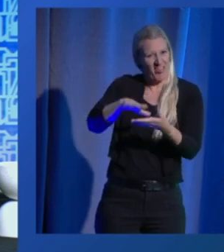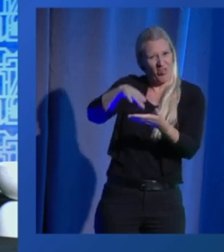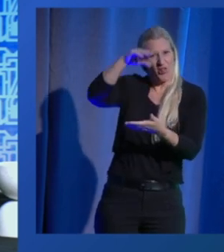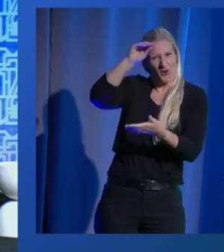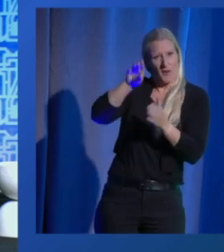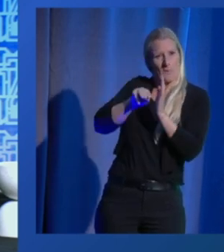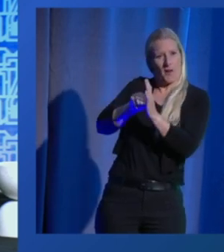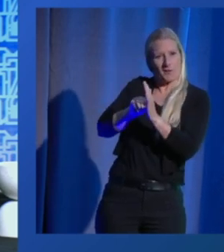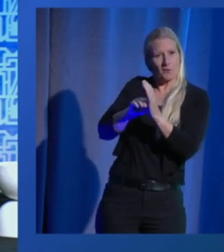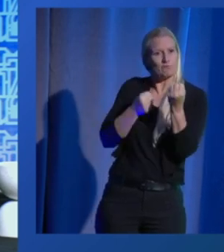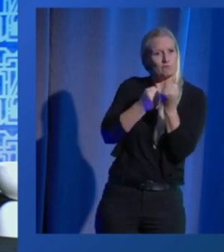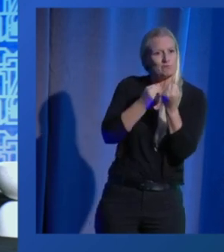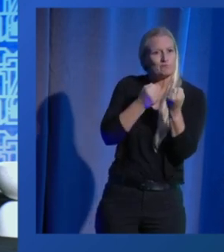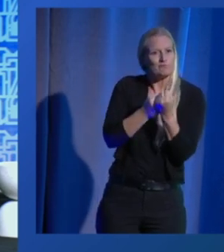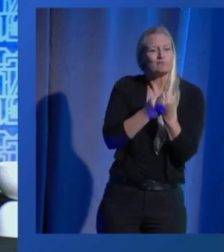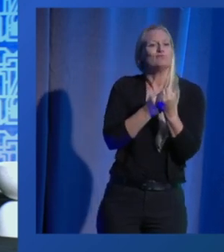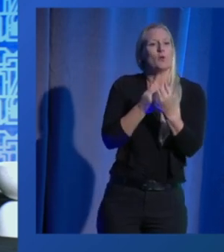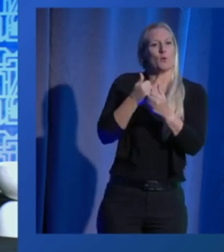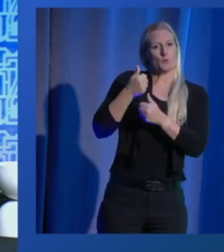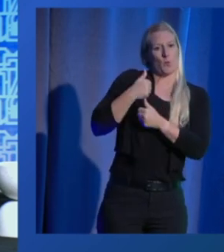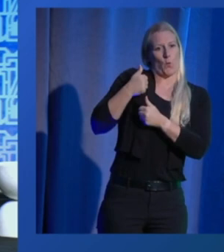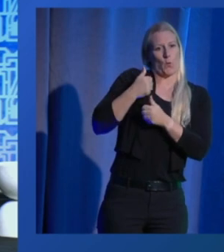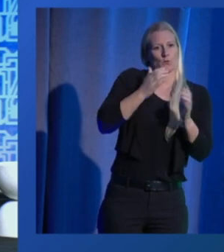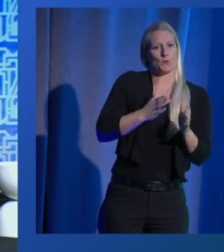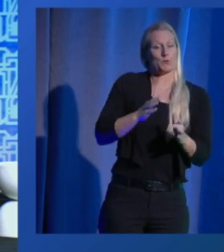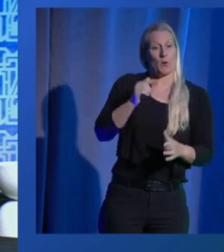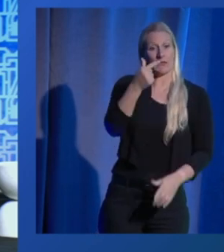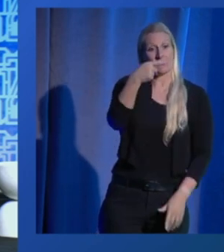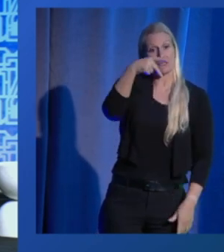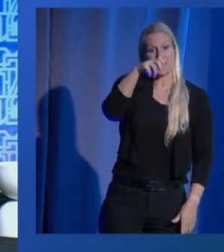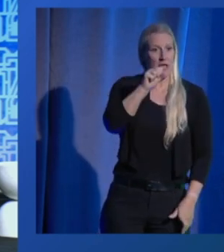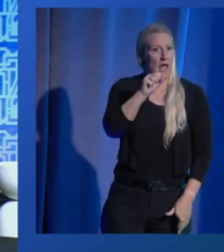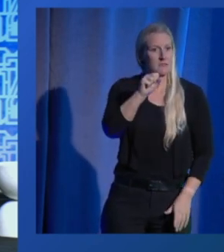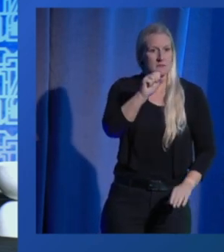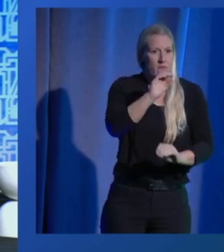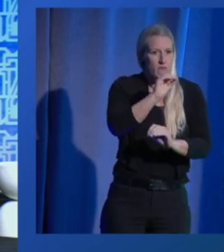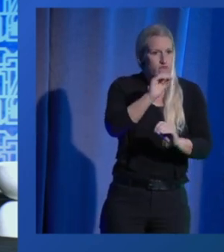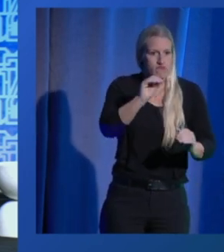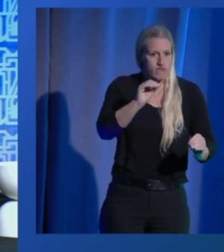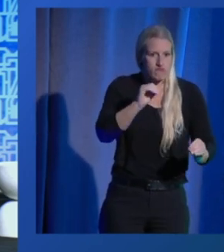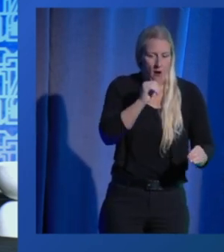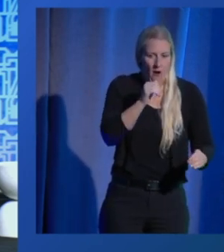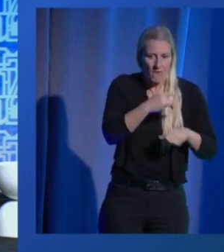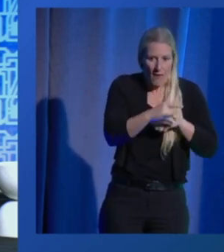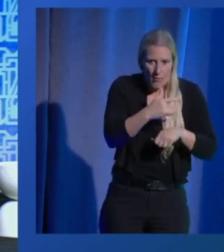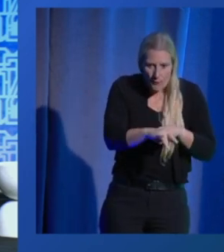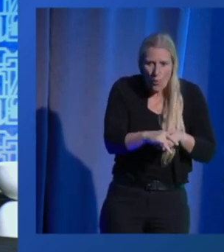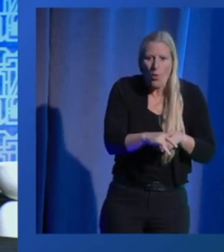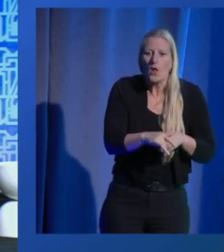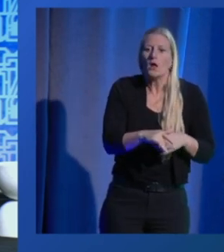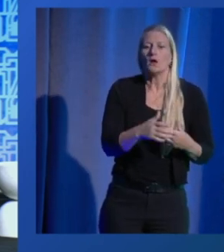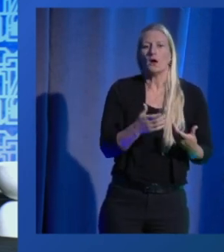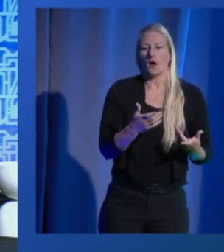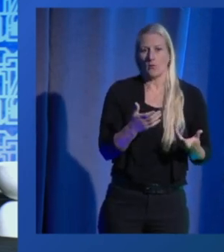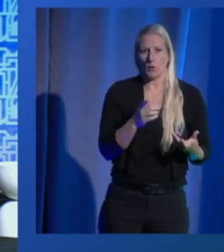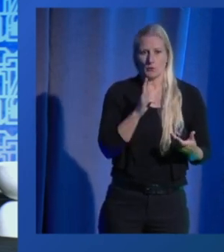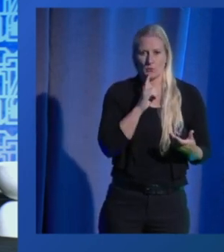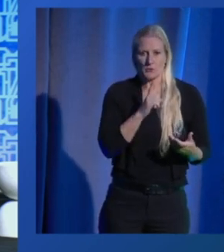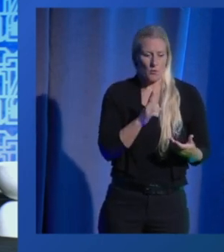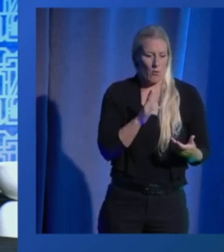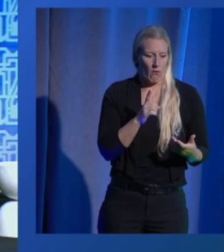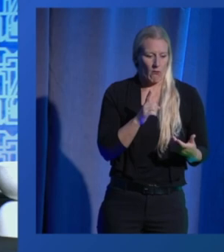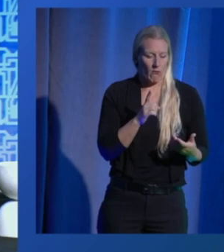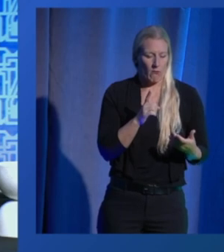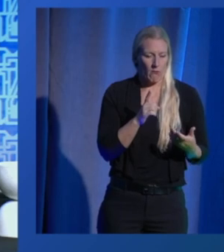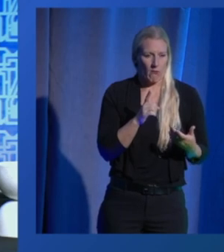fighters in a environment where uh a GPS denied environment just to ensure a capability isn't um degraded